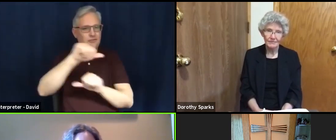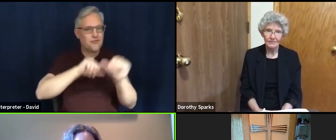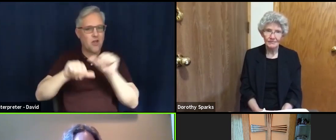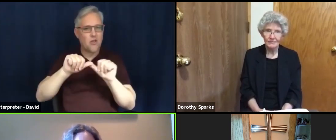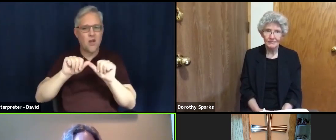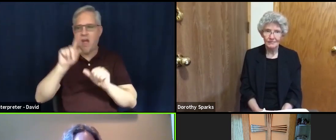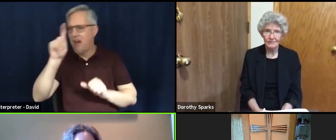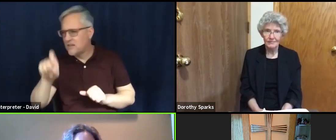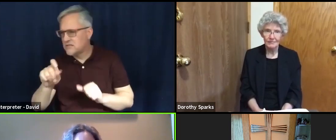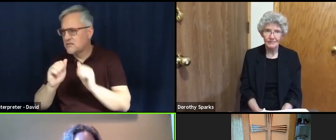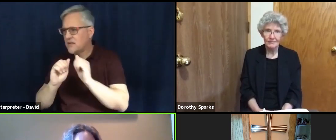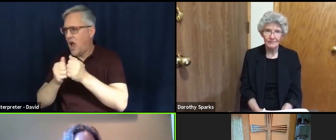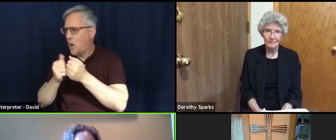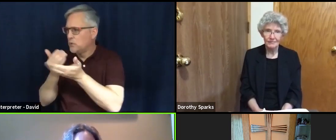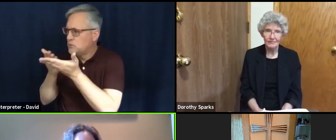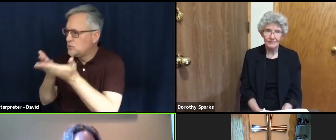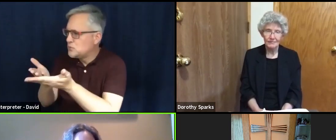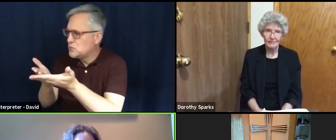are you?